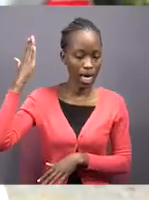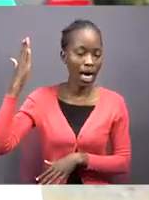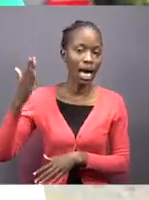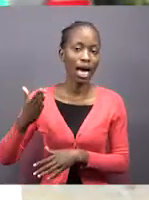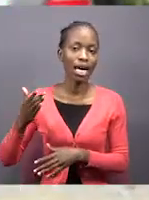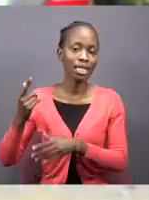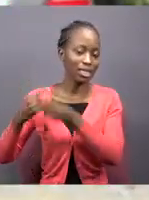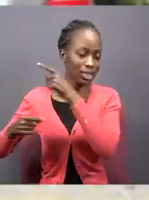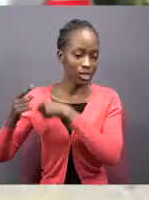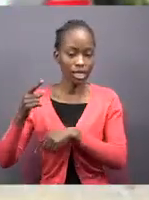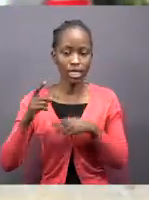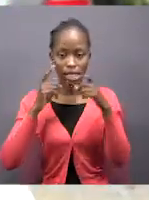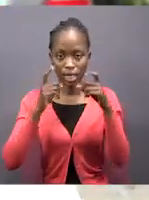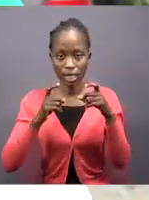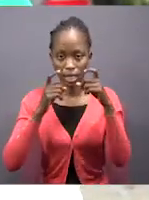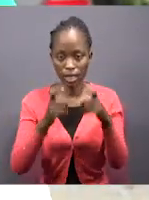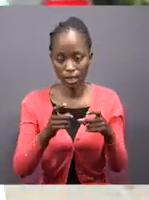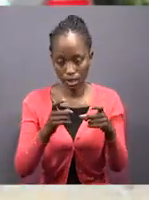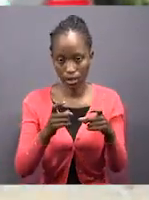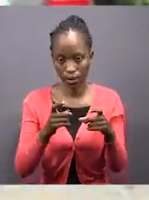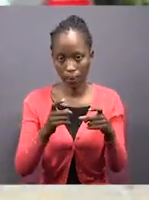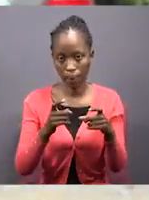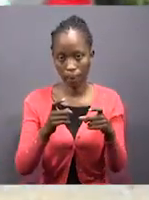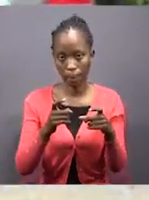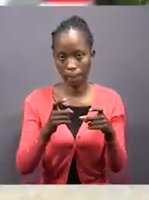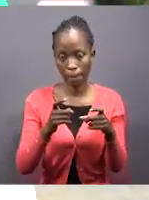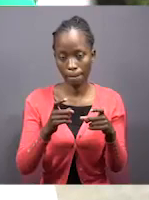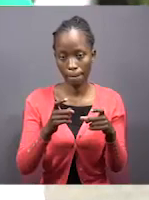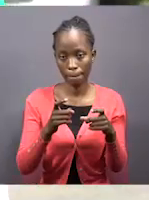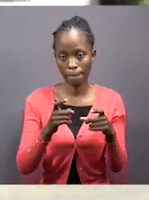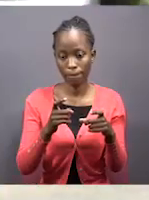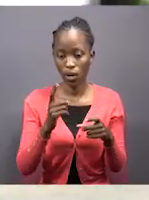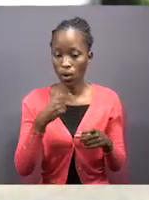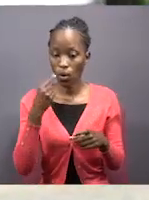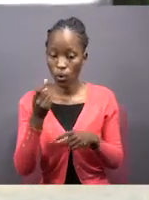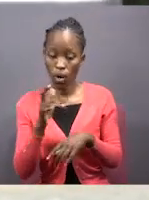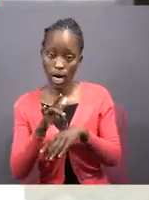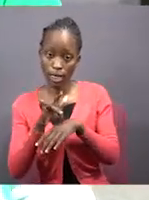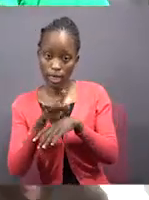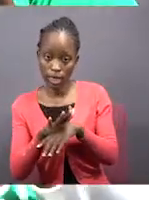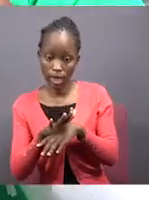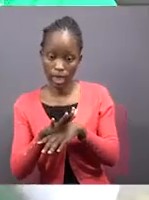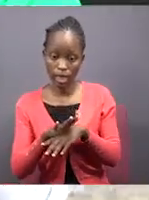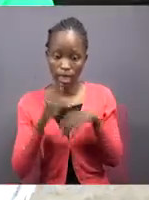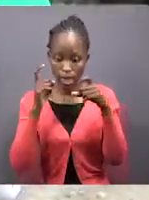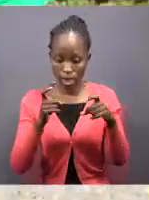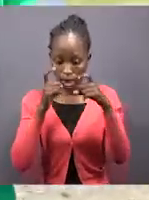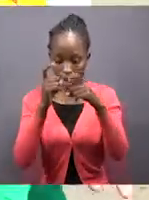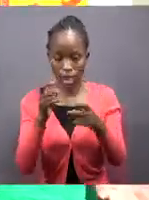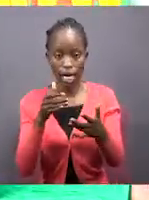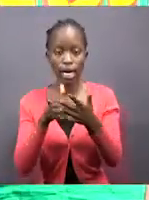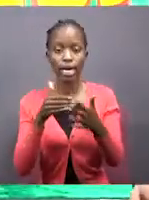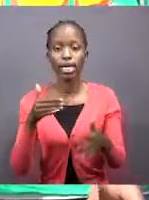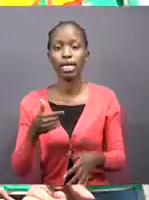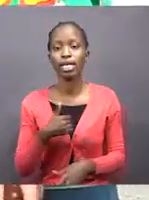sent to teach you rebelled against me. Those I sent to teach you rebelled against me.